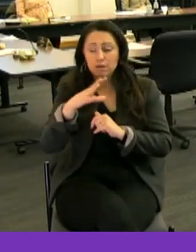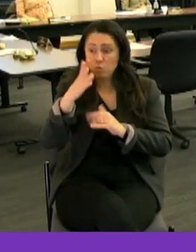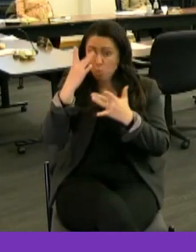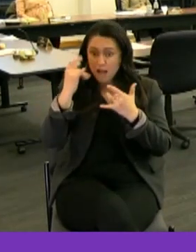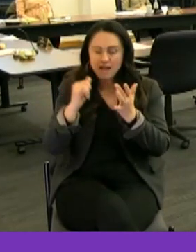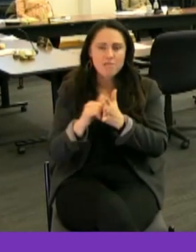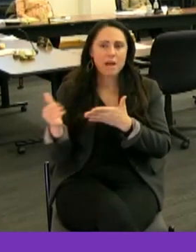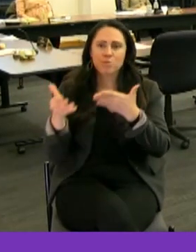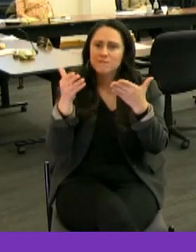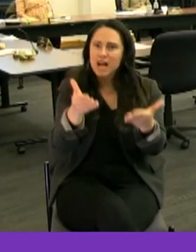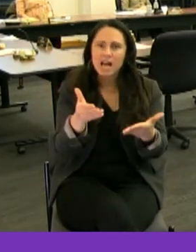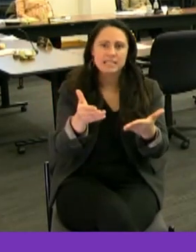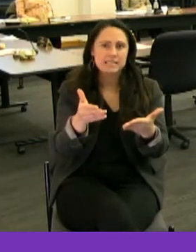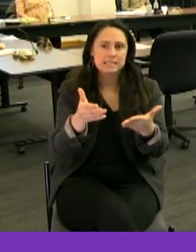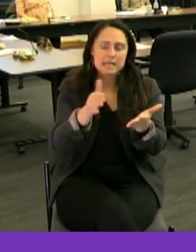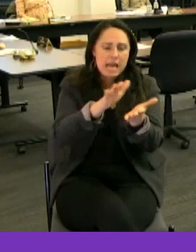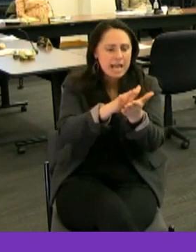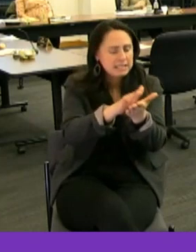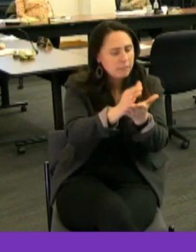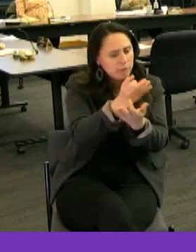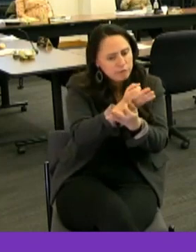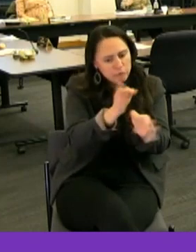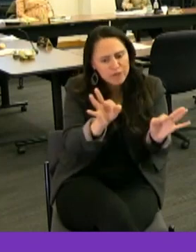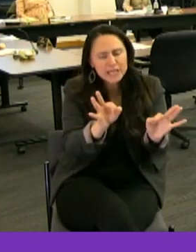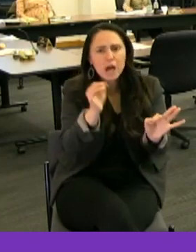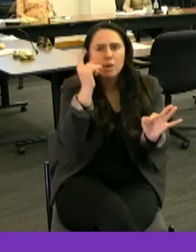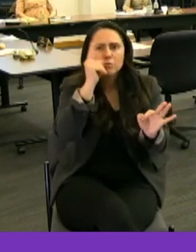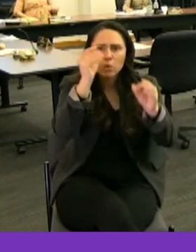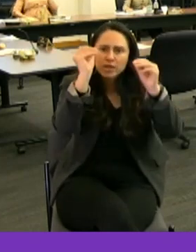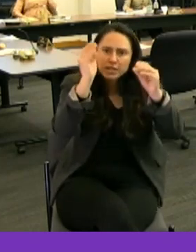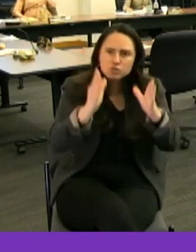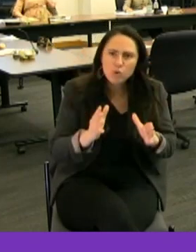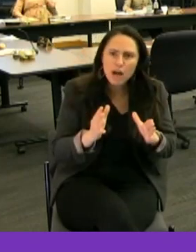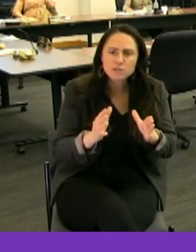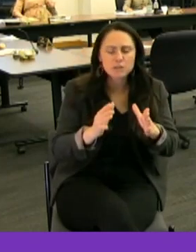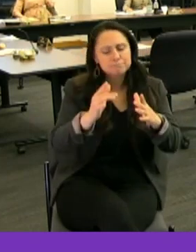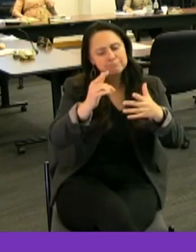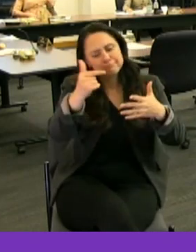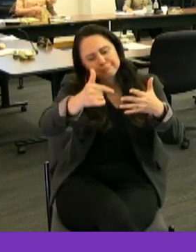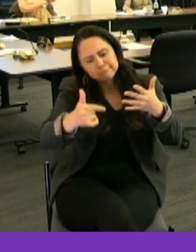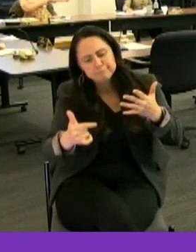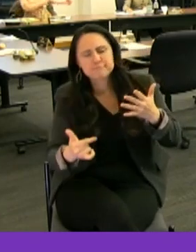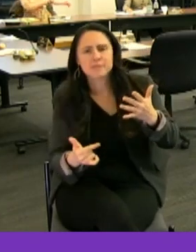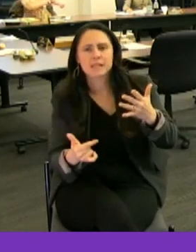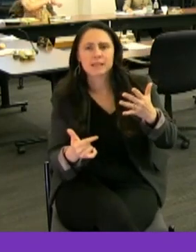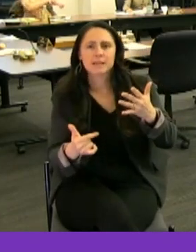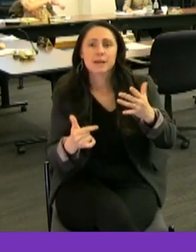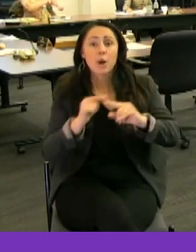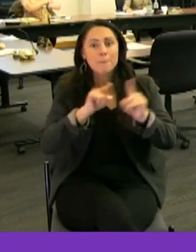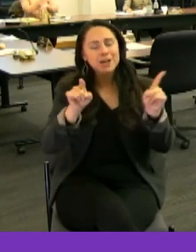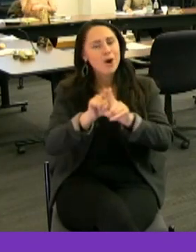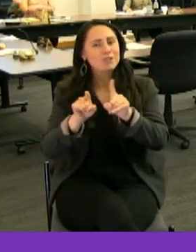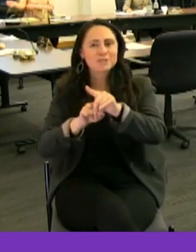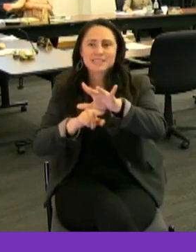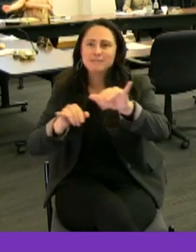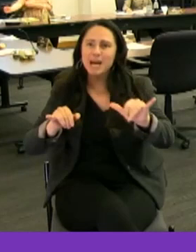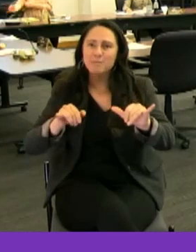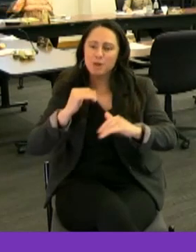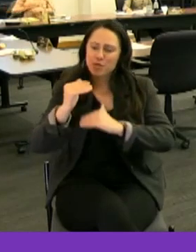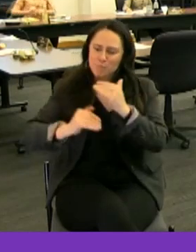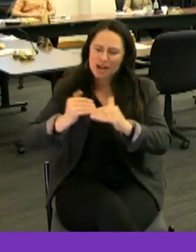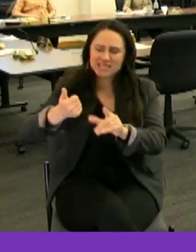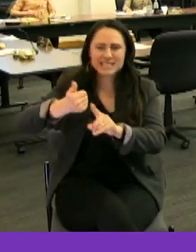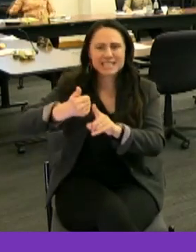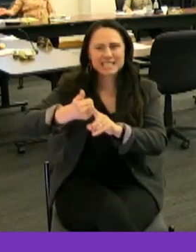provides academic freedom for the instructor, etc. But it also, the